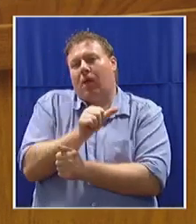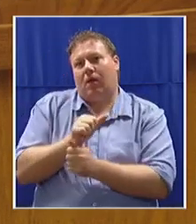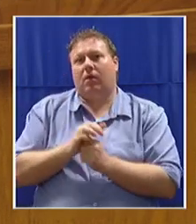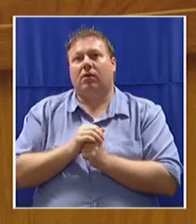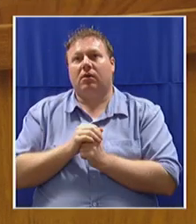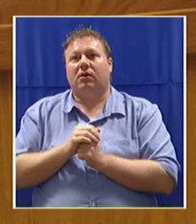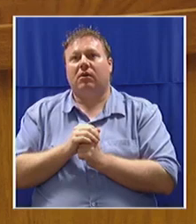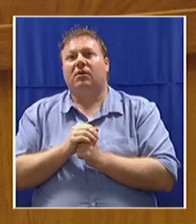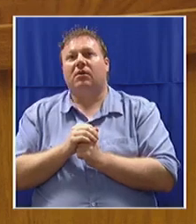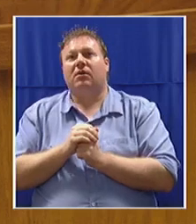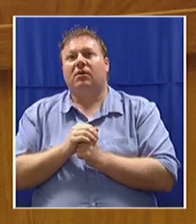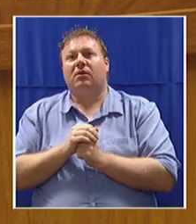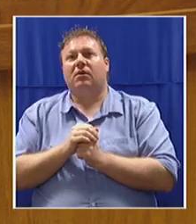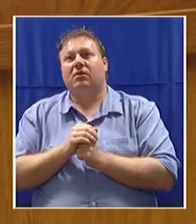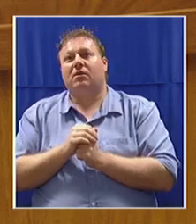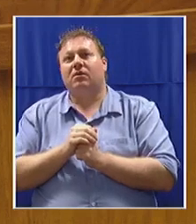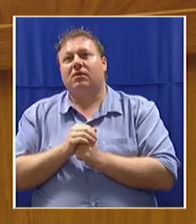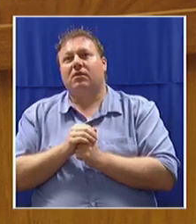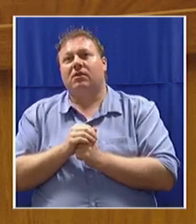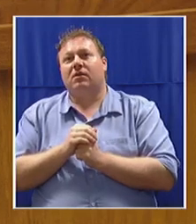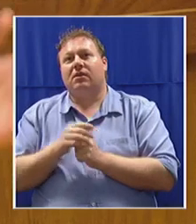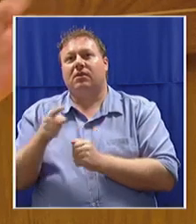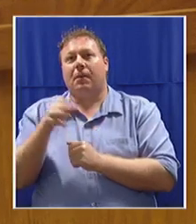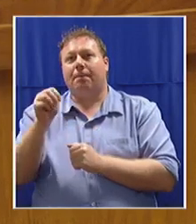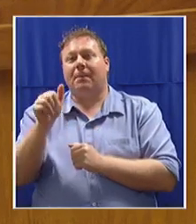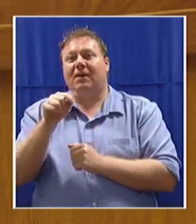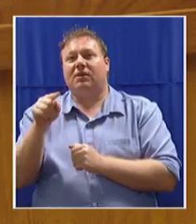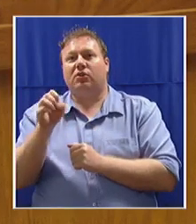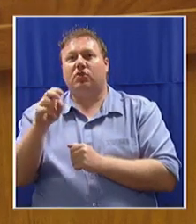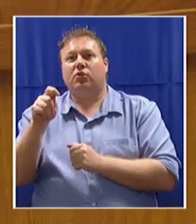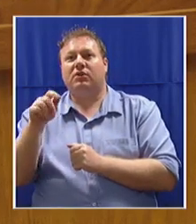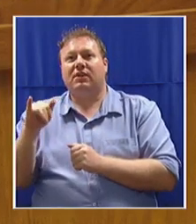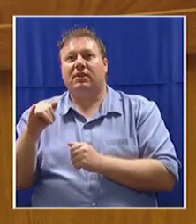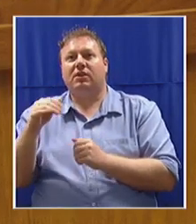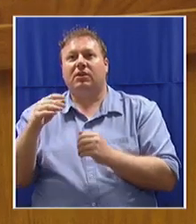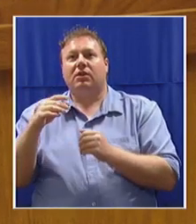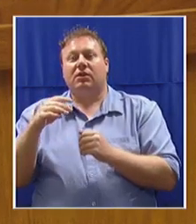it ends up at Mr. Mazotti's door and Colin X.